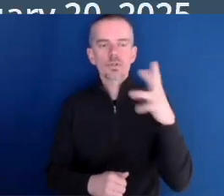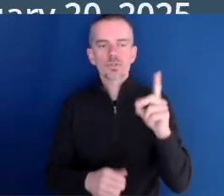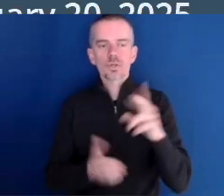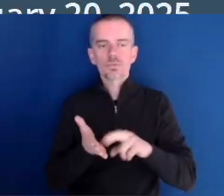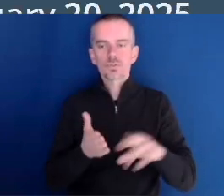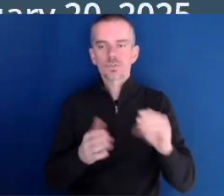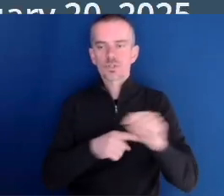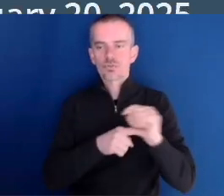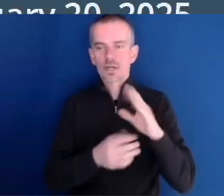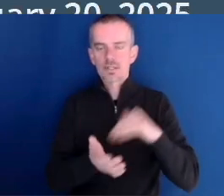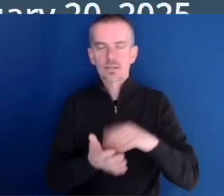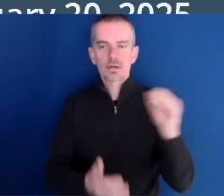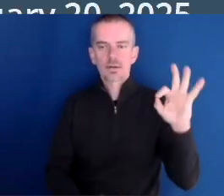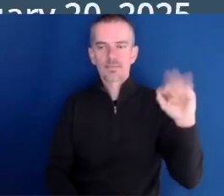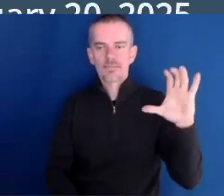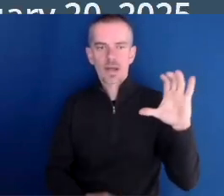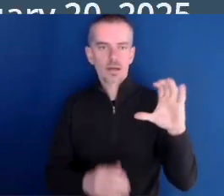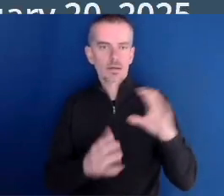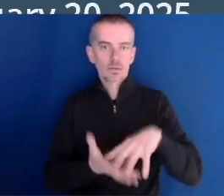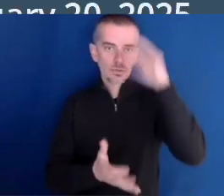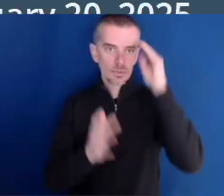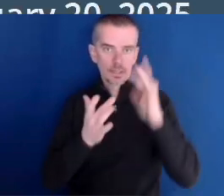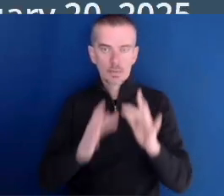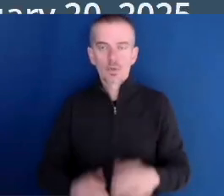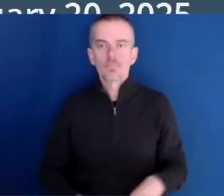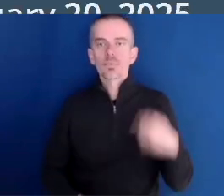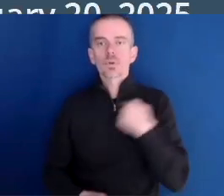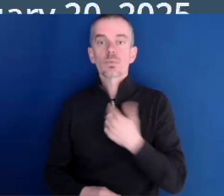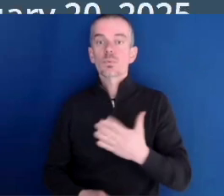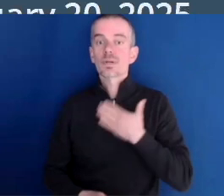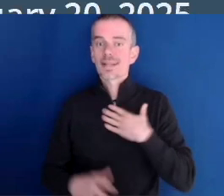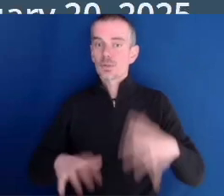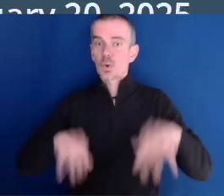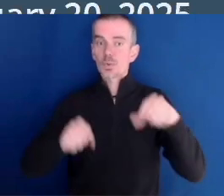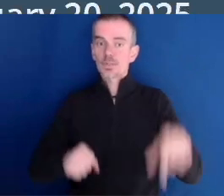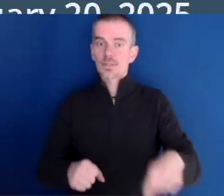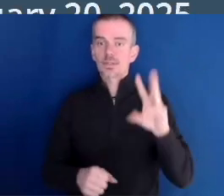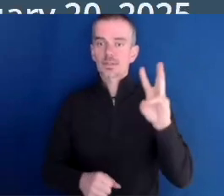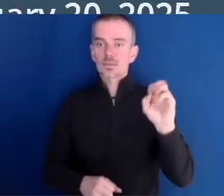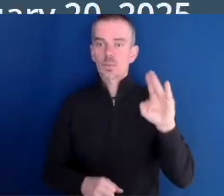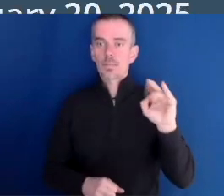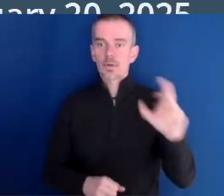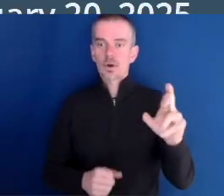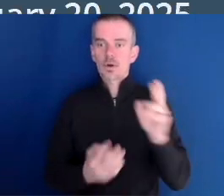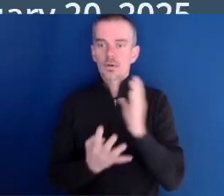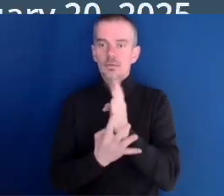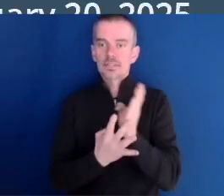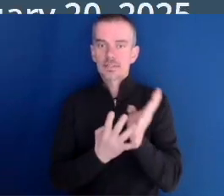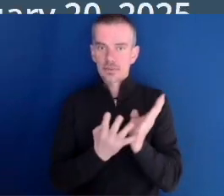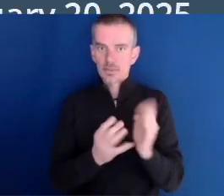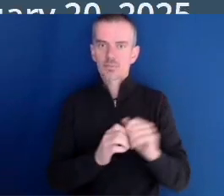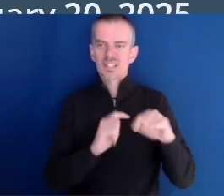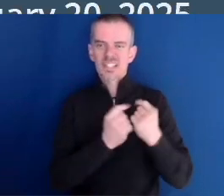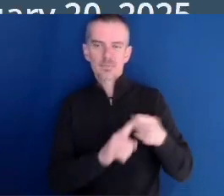Fire Adapted Communities Learning Network. We are glad to be hosting this webinar series with alongside the team